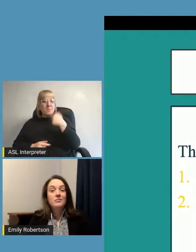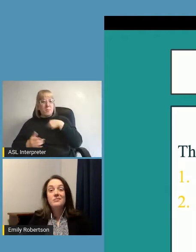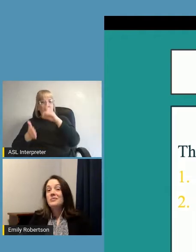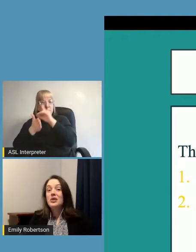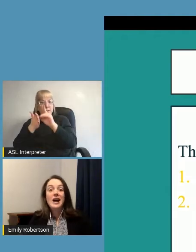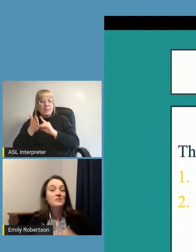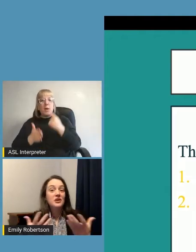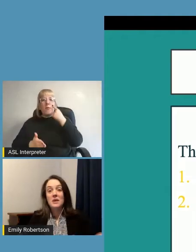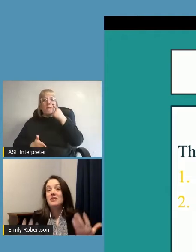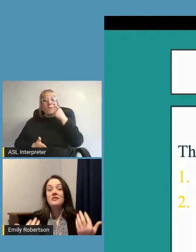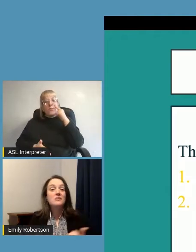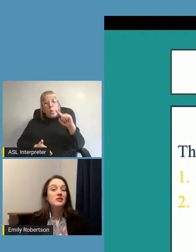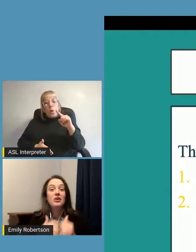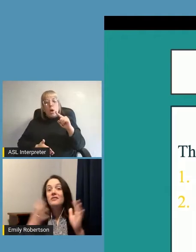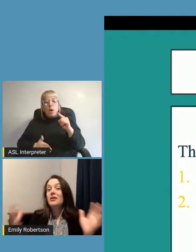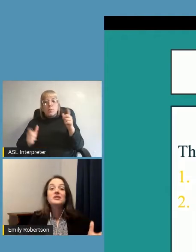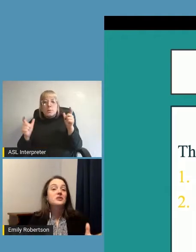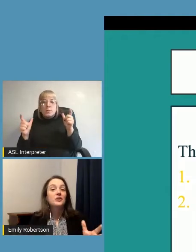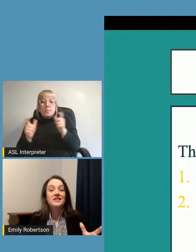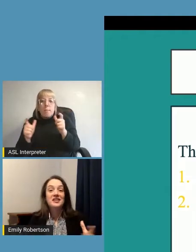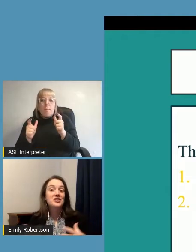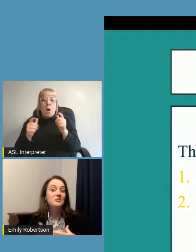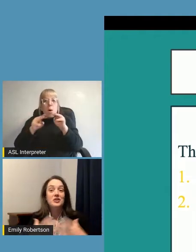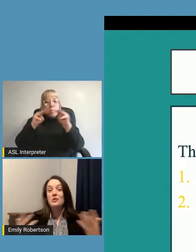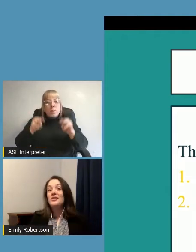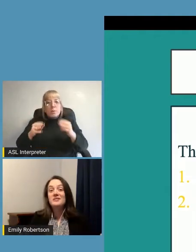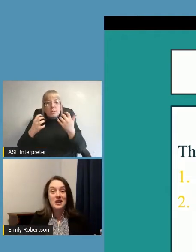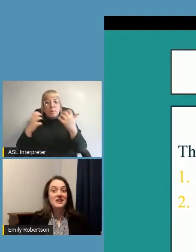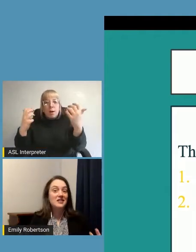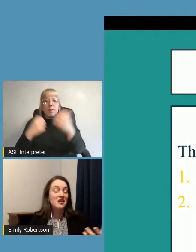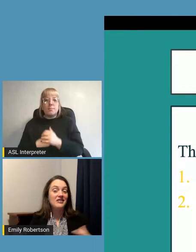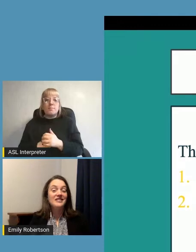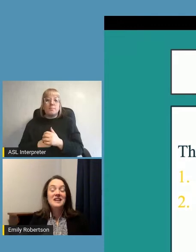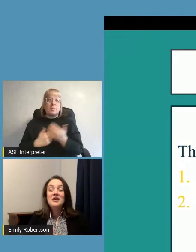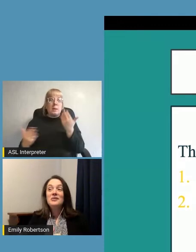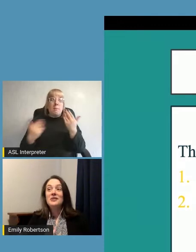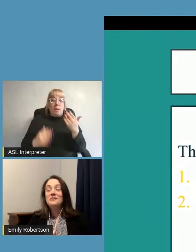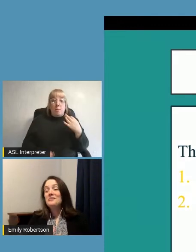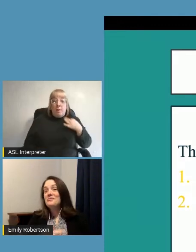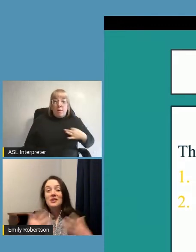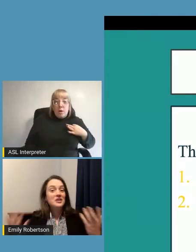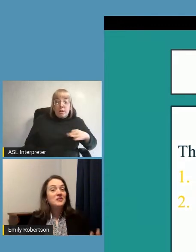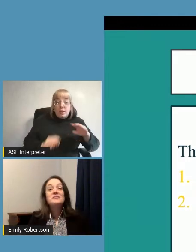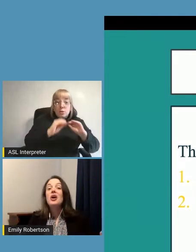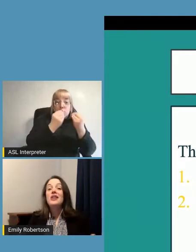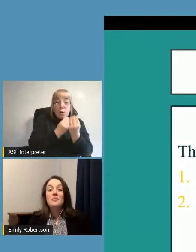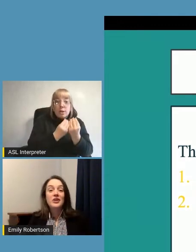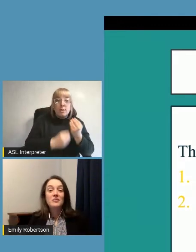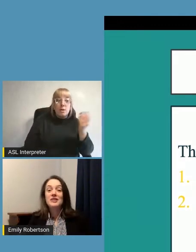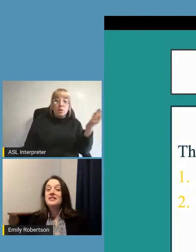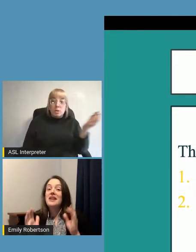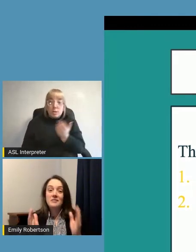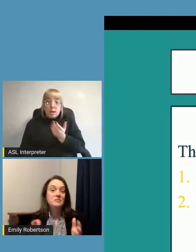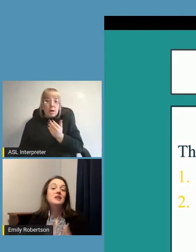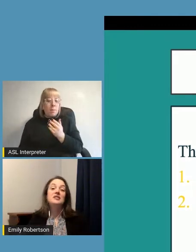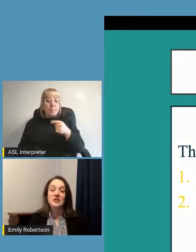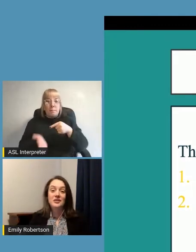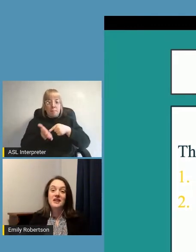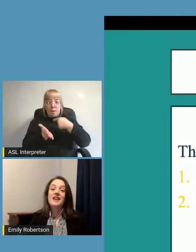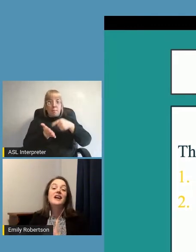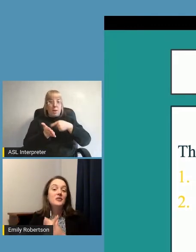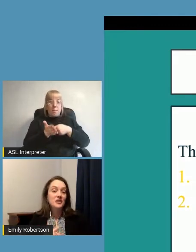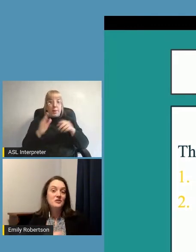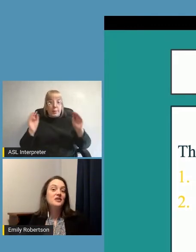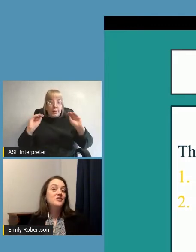audience. Perhaps you're coming from an all-volunteer organization where no one is paid at all with a relatively small operating budget. I'm speaking